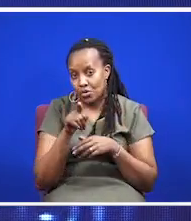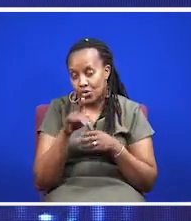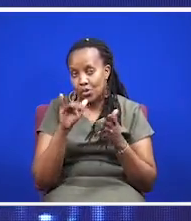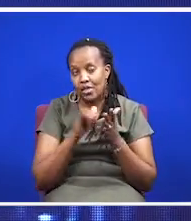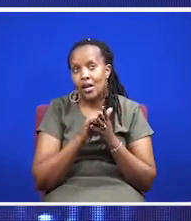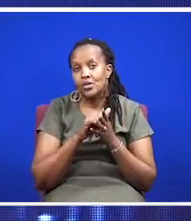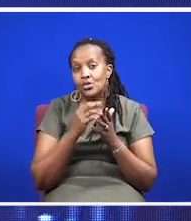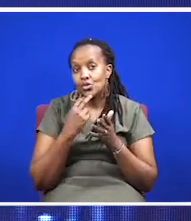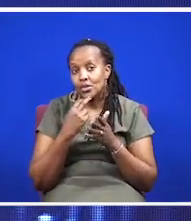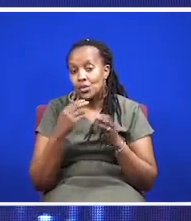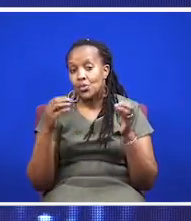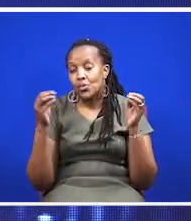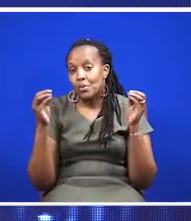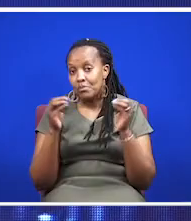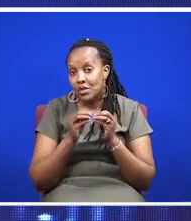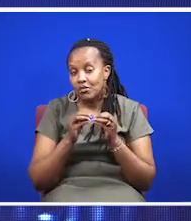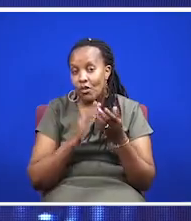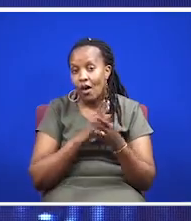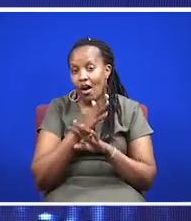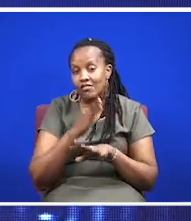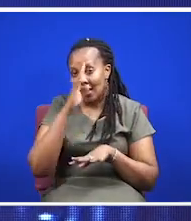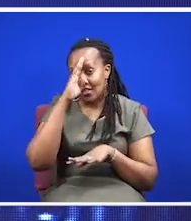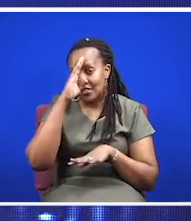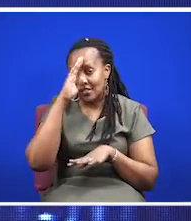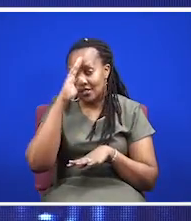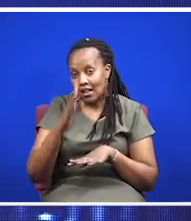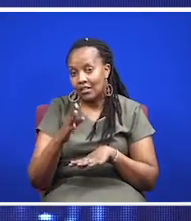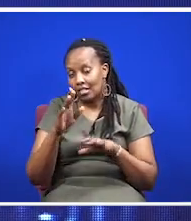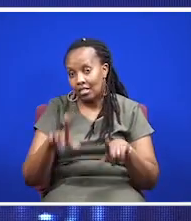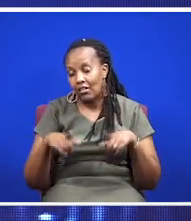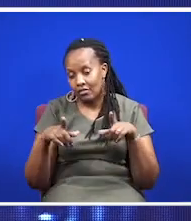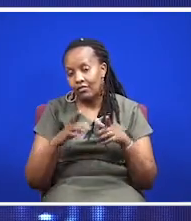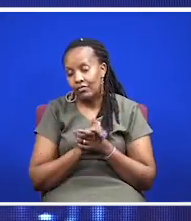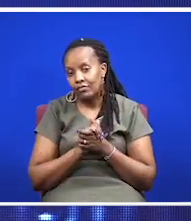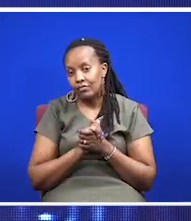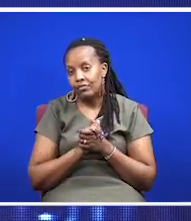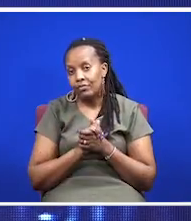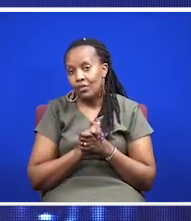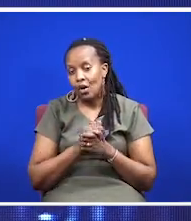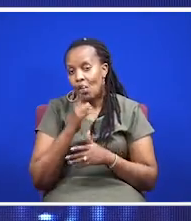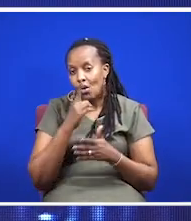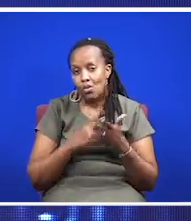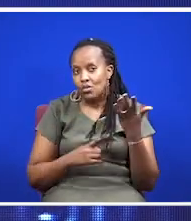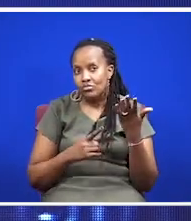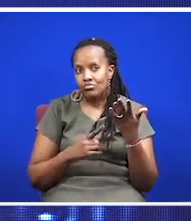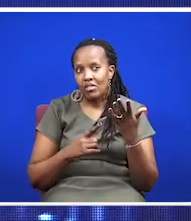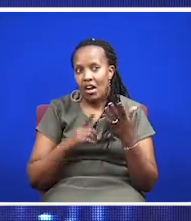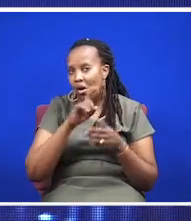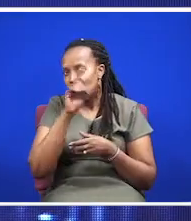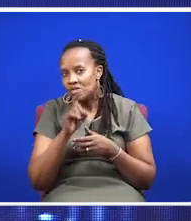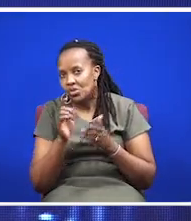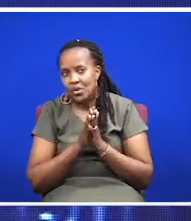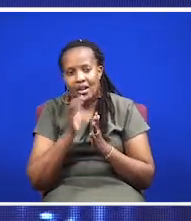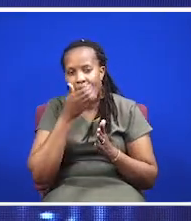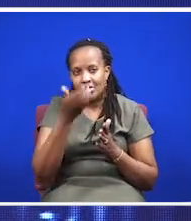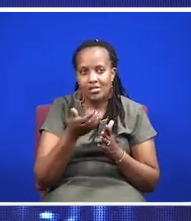that on Tuesday, we meet for After Sunday Live, where it's a forum where you can ask questions concerning the sermon for today. This will